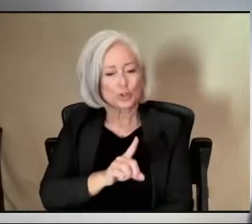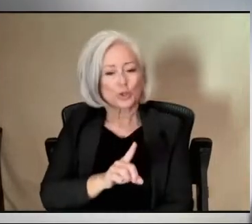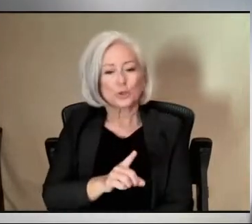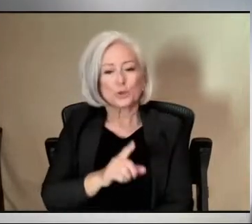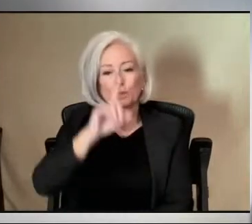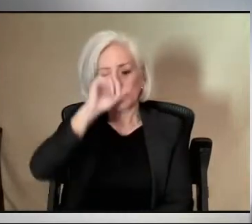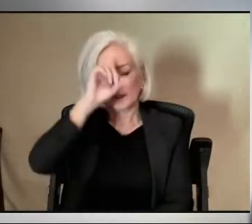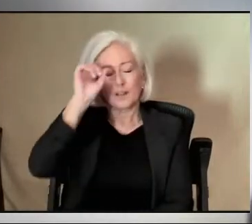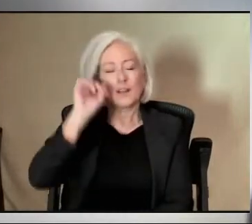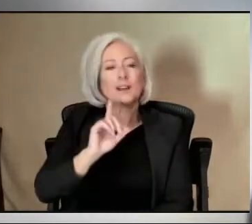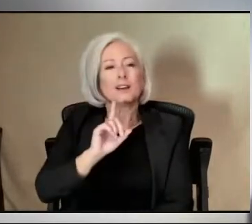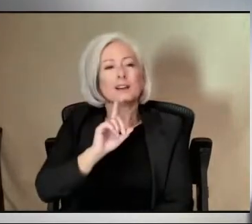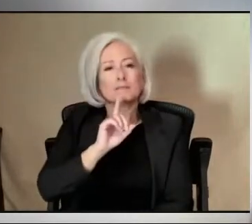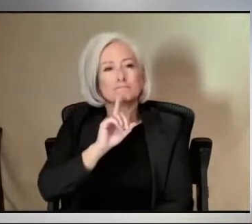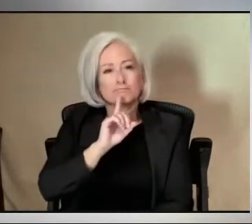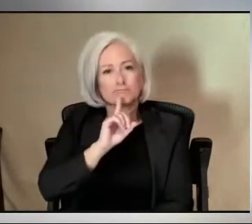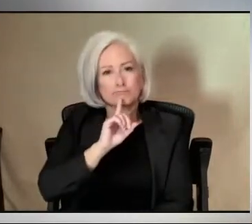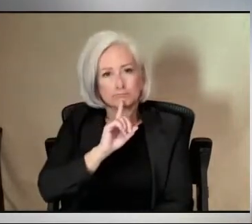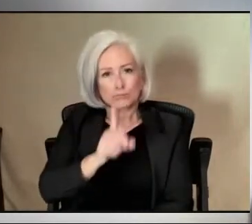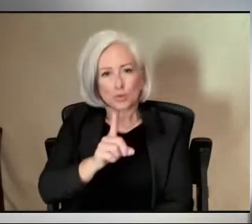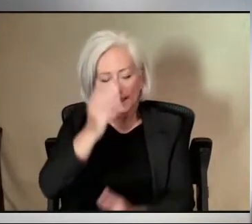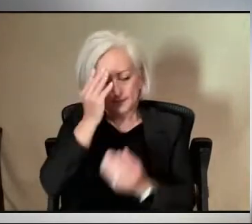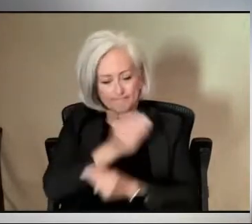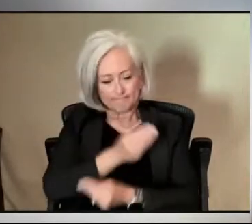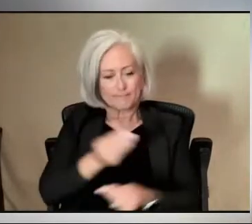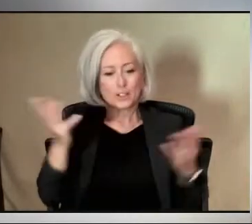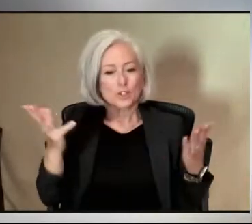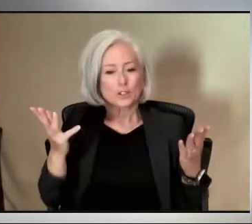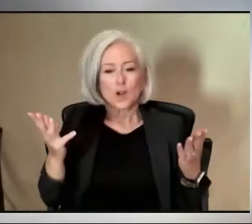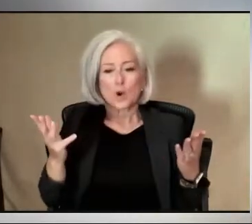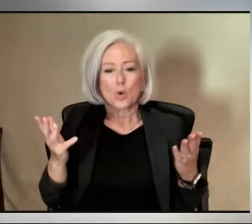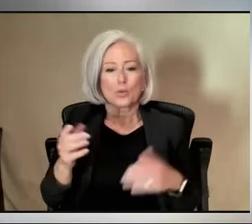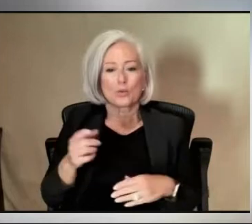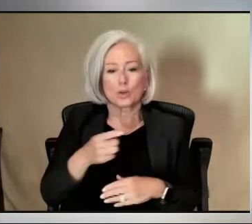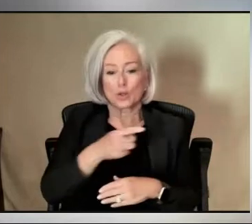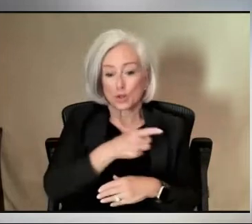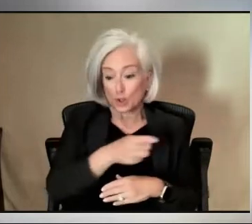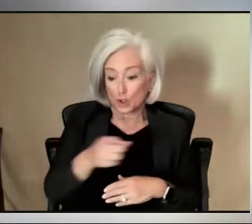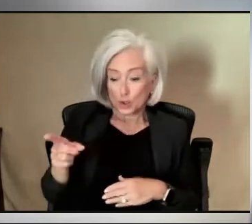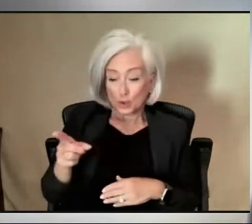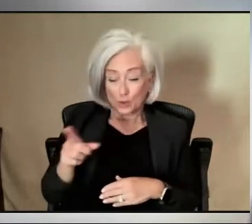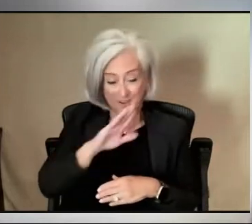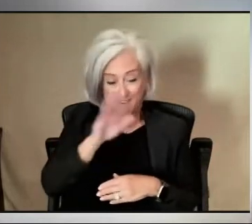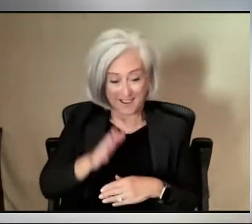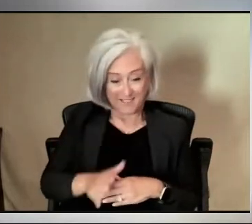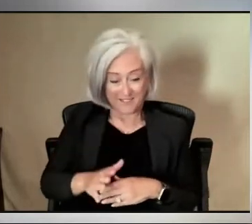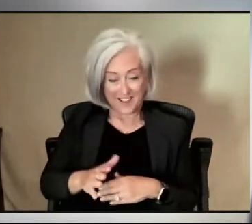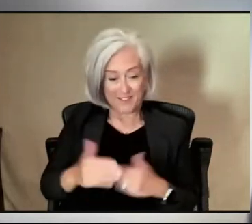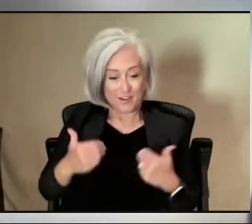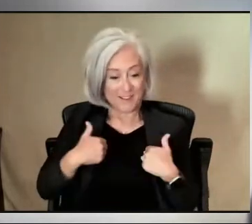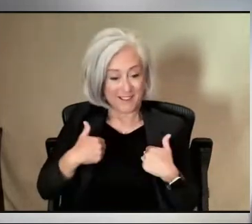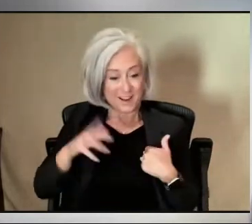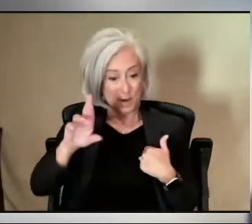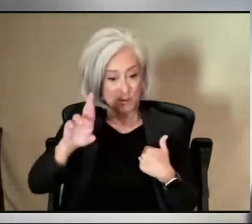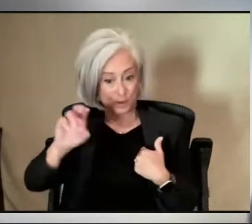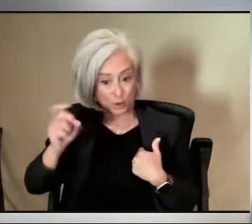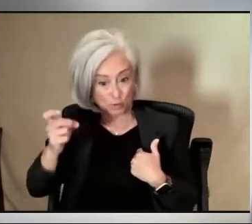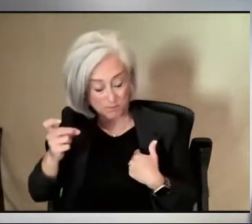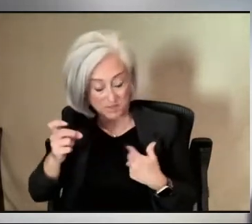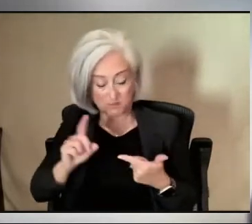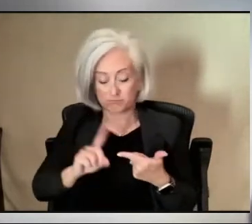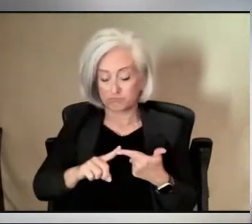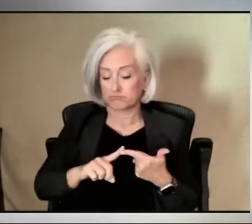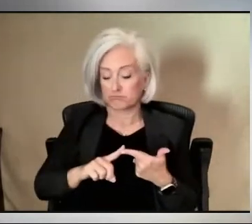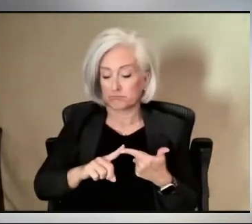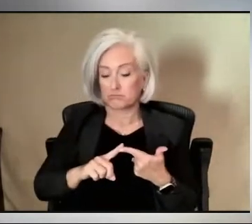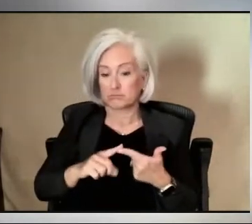of reassurance. There's nothing that you have ever been prescribed, no vaccine that you've taken